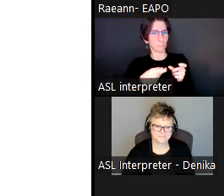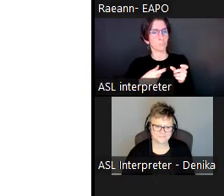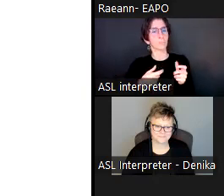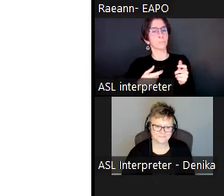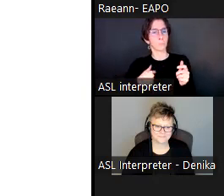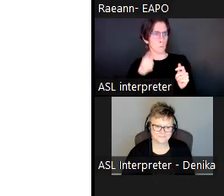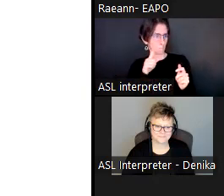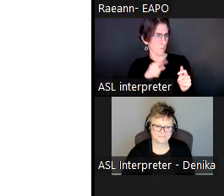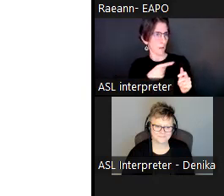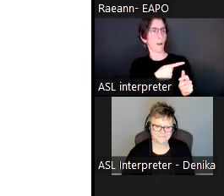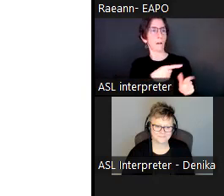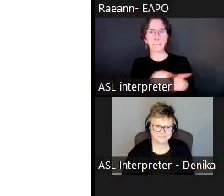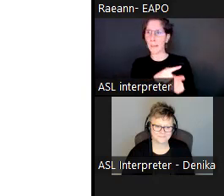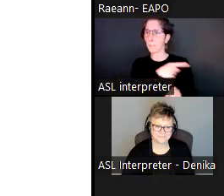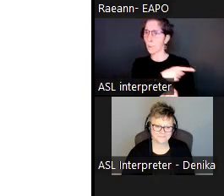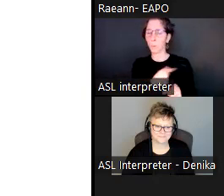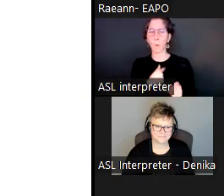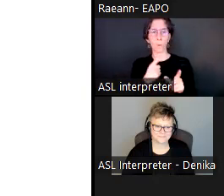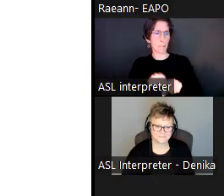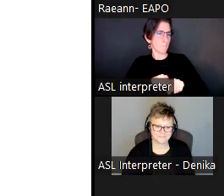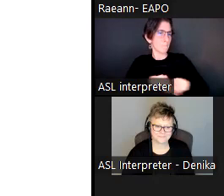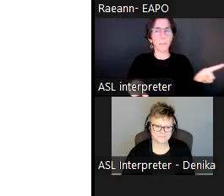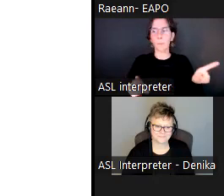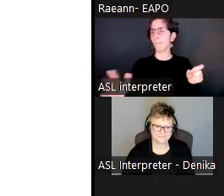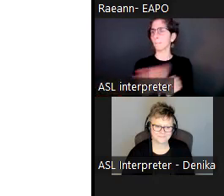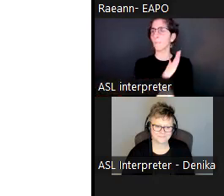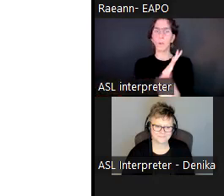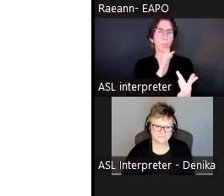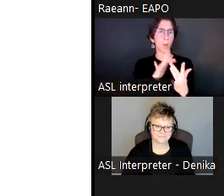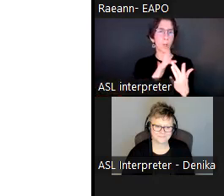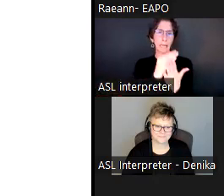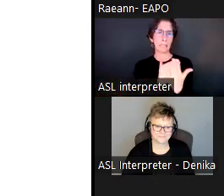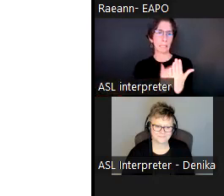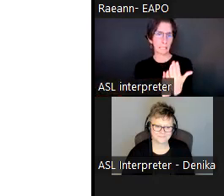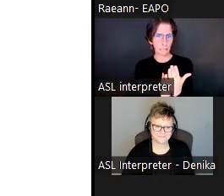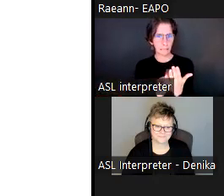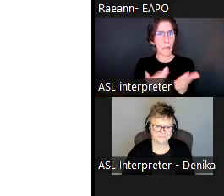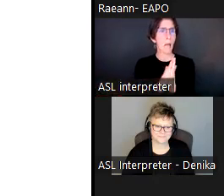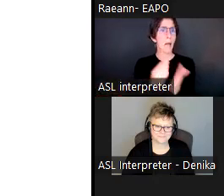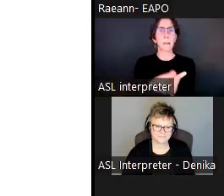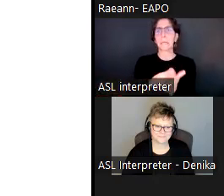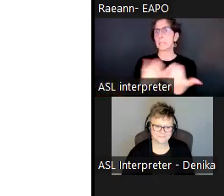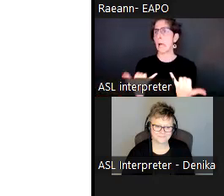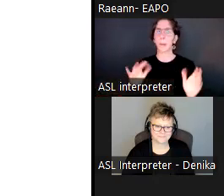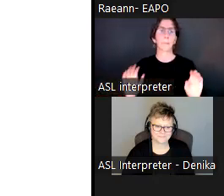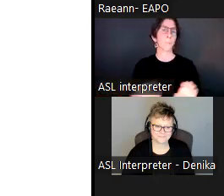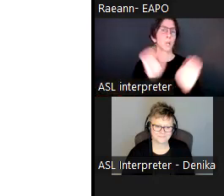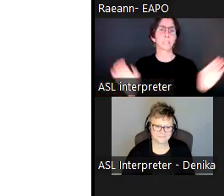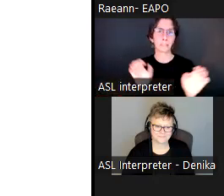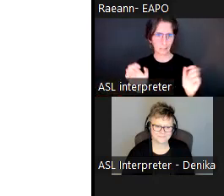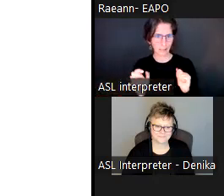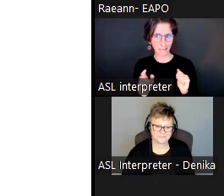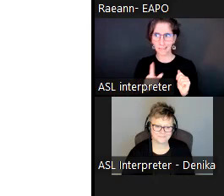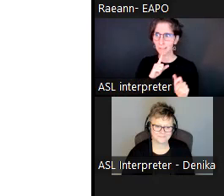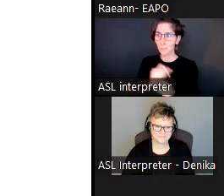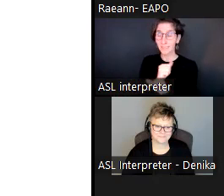may send an email to the entire contact list asking for money urgently due to an emergency. One that we're seeing often is that